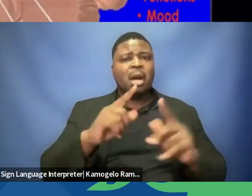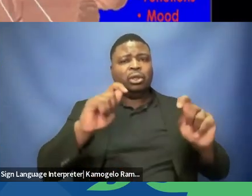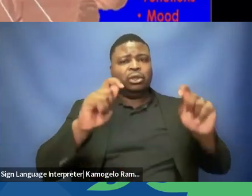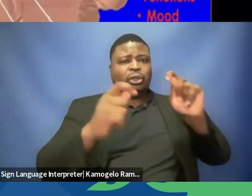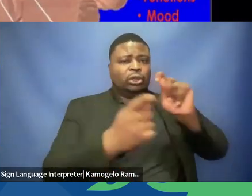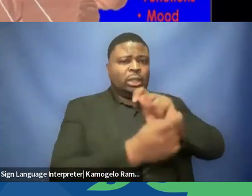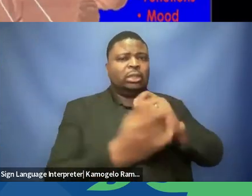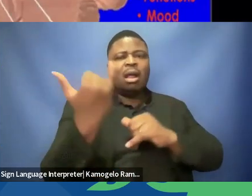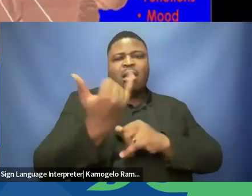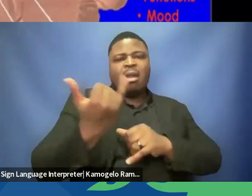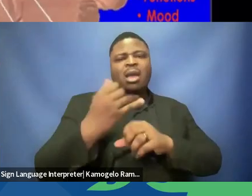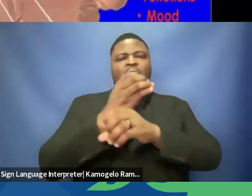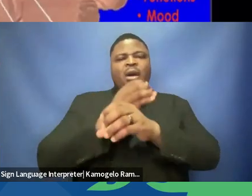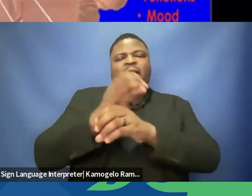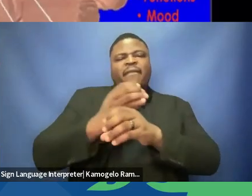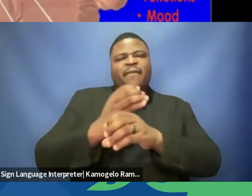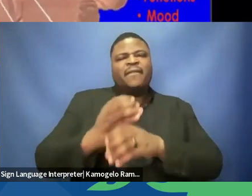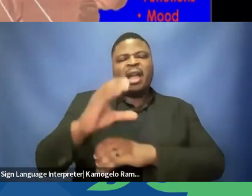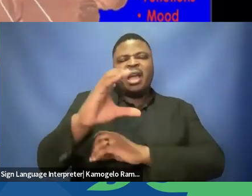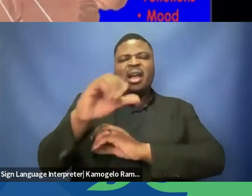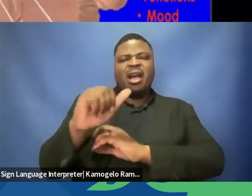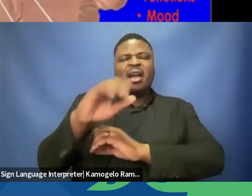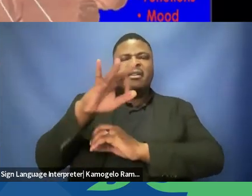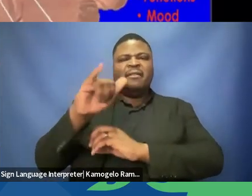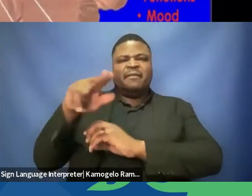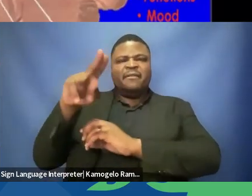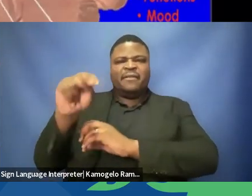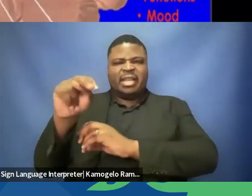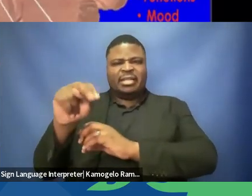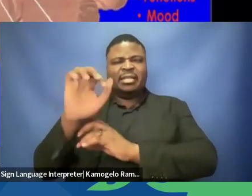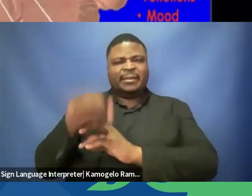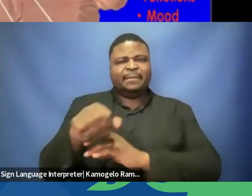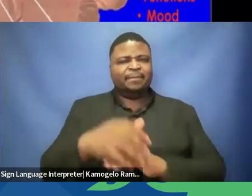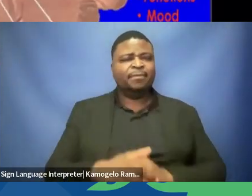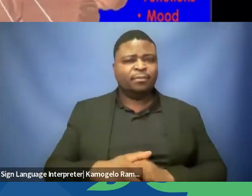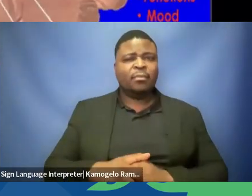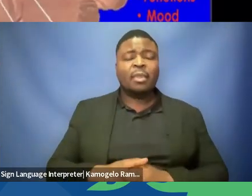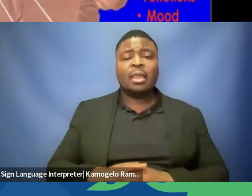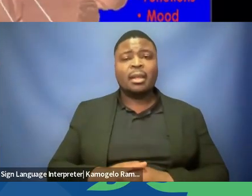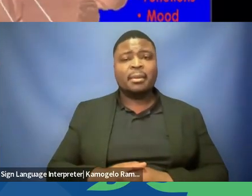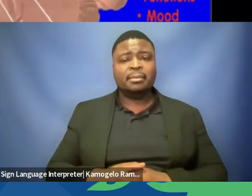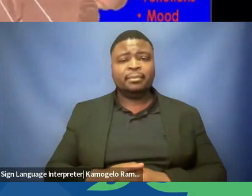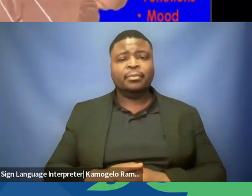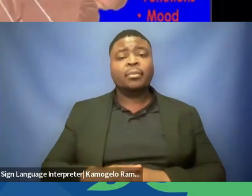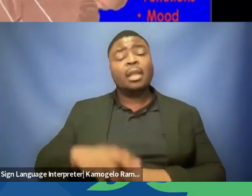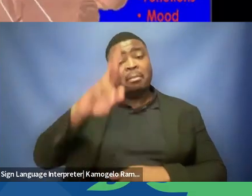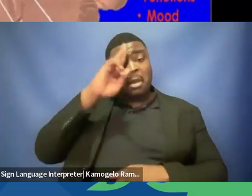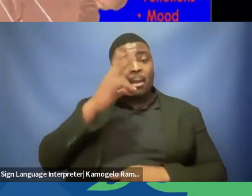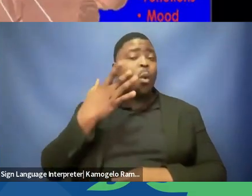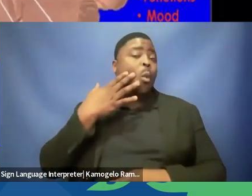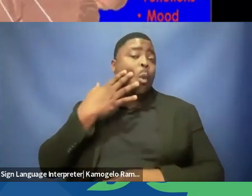and when it is consumed, what happens is that it gets into your body and